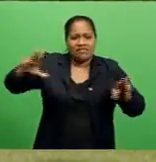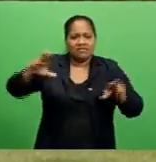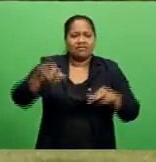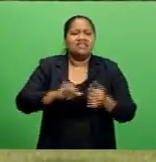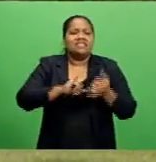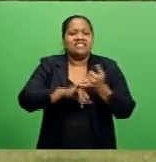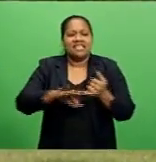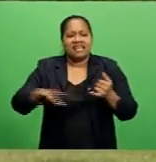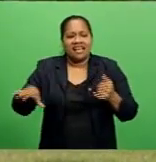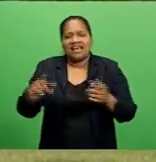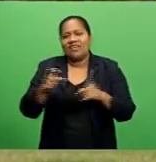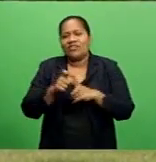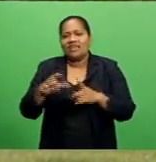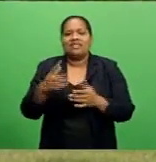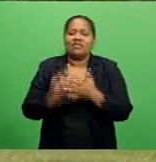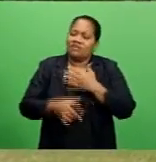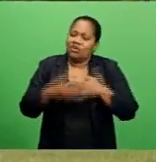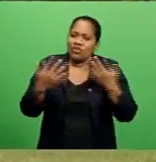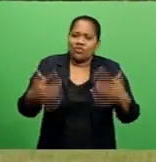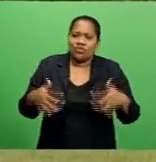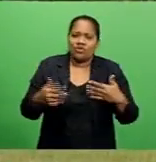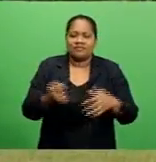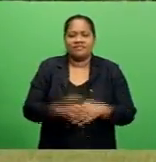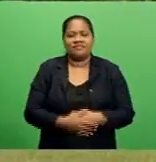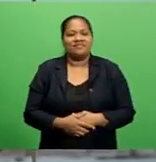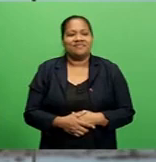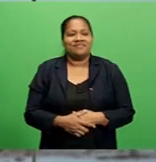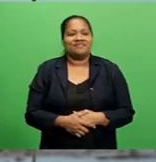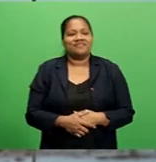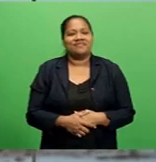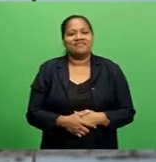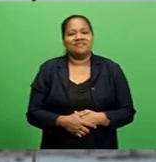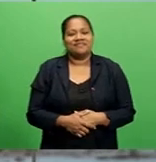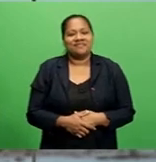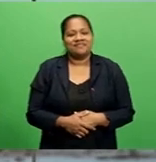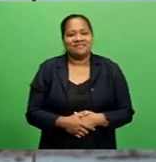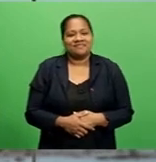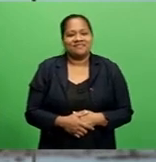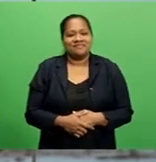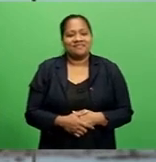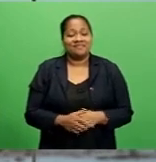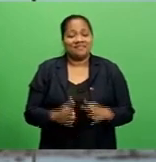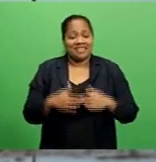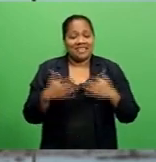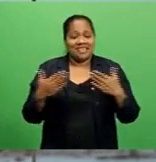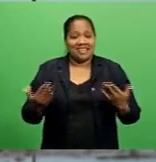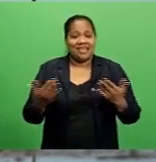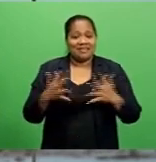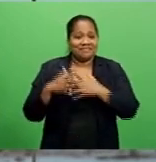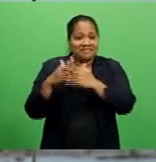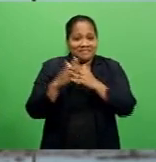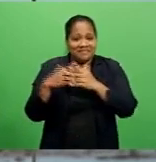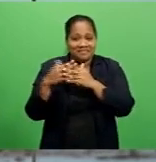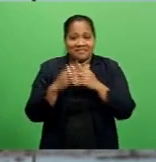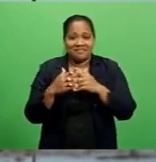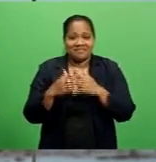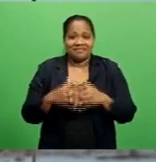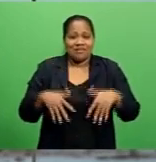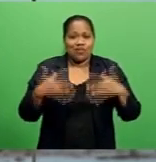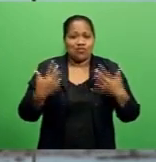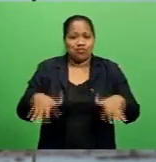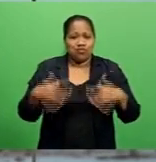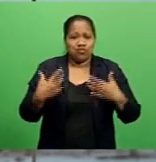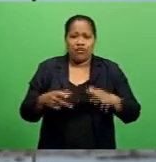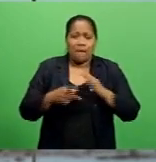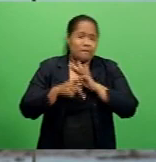and Savo. Eleanor Turangaiwiu, FBC News. And now to the U.S. There is mounting pressure